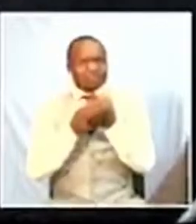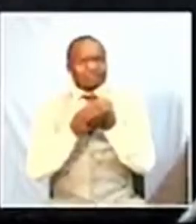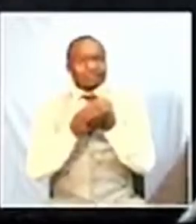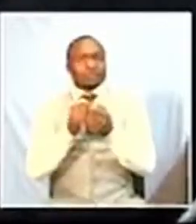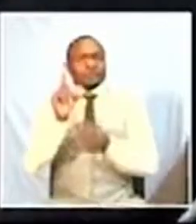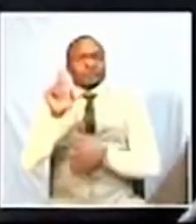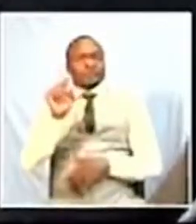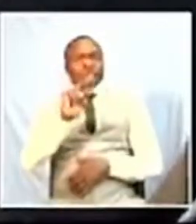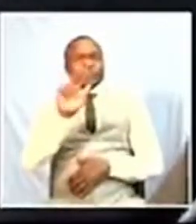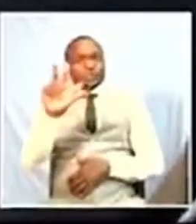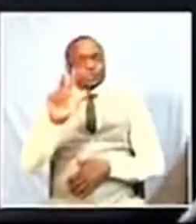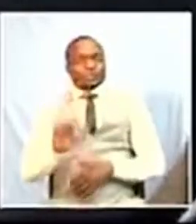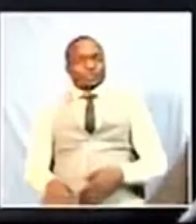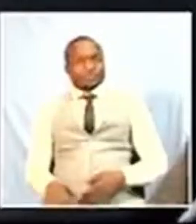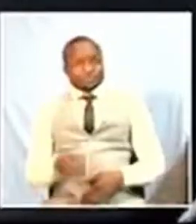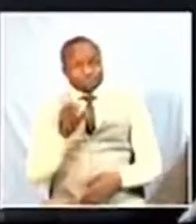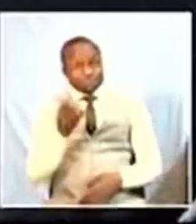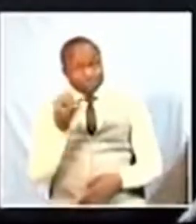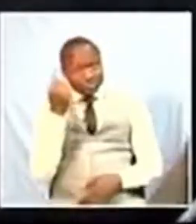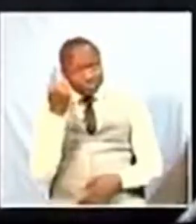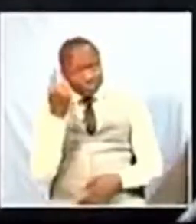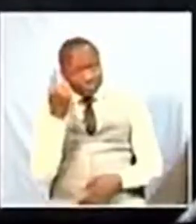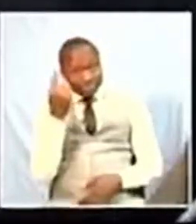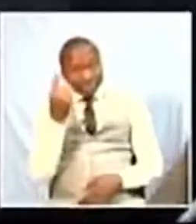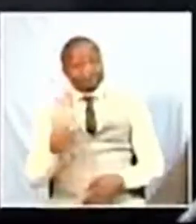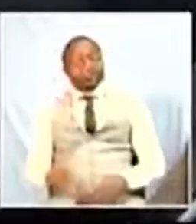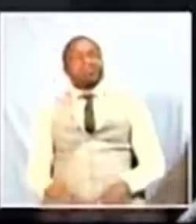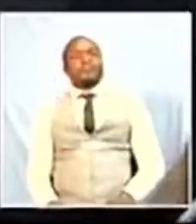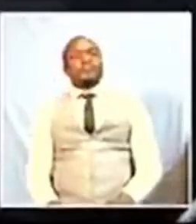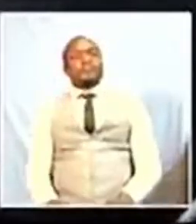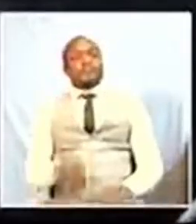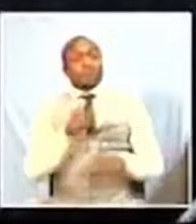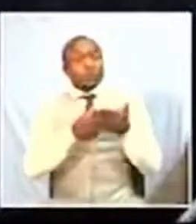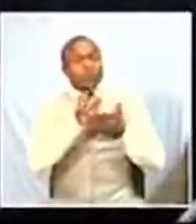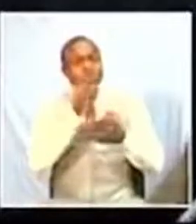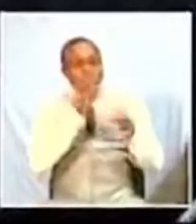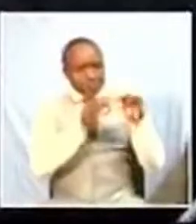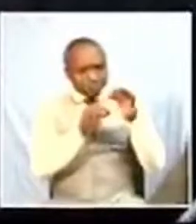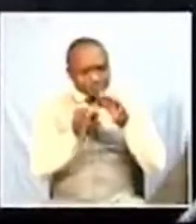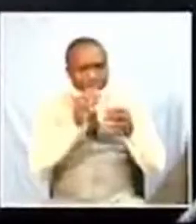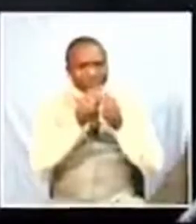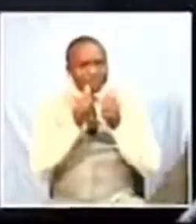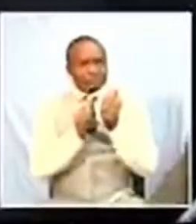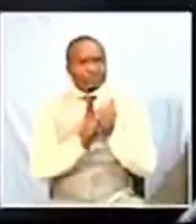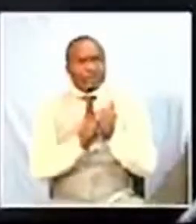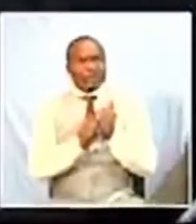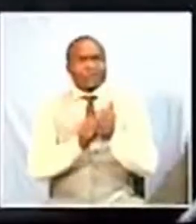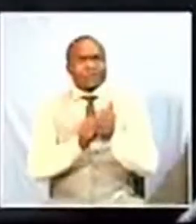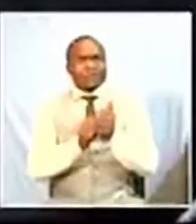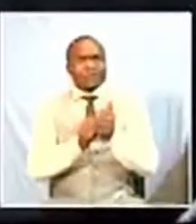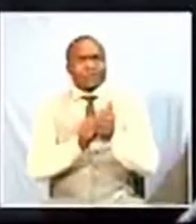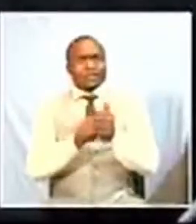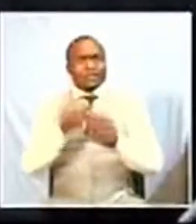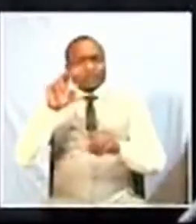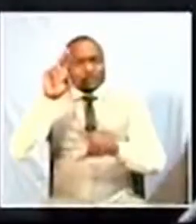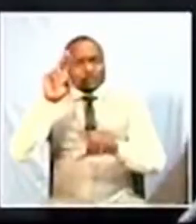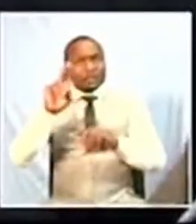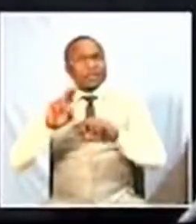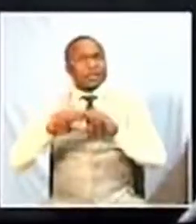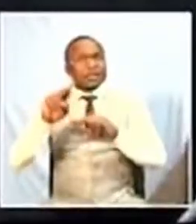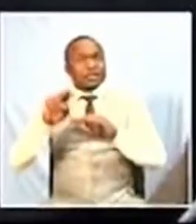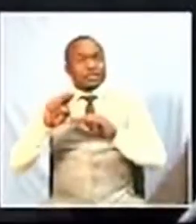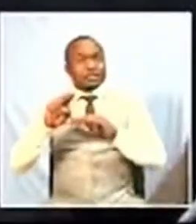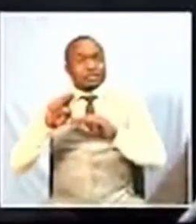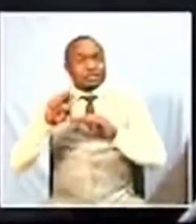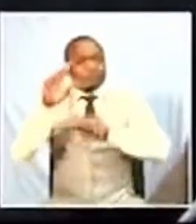from 2023. Are we together? So, what you're explaining about the desks were only supplied in